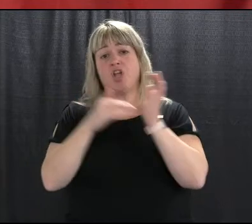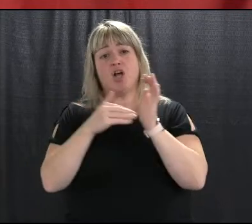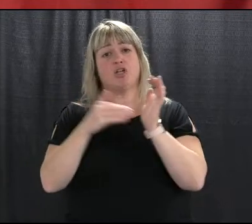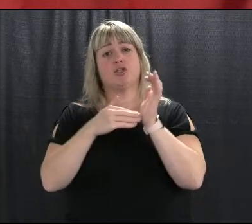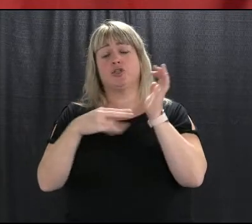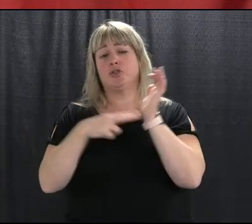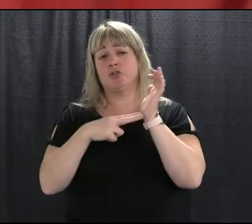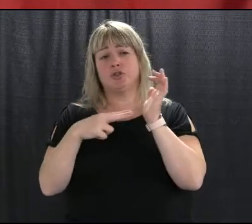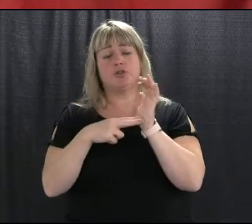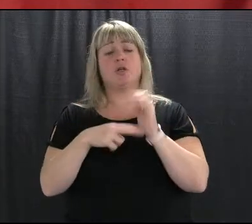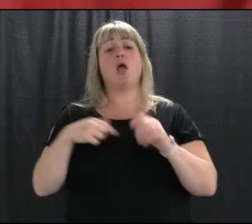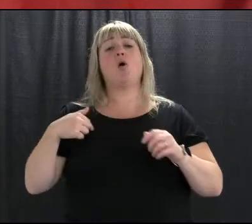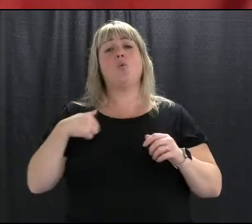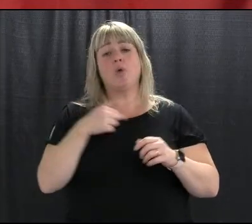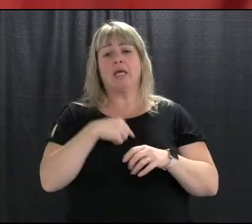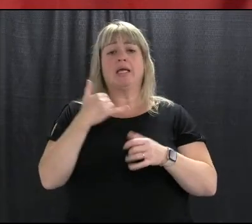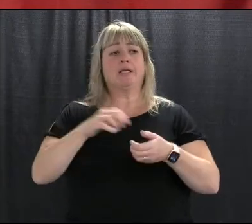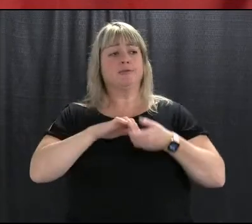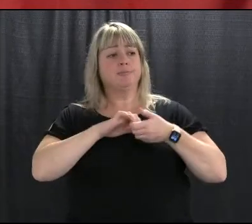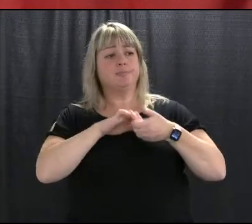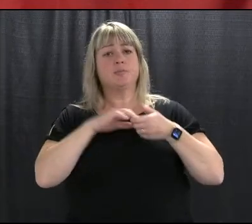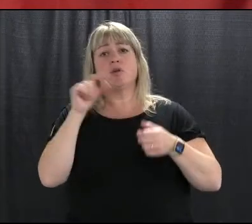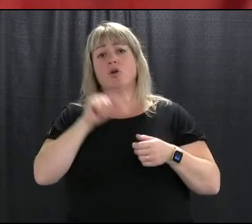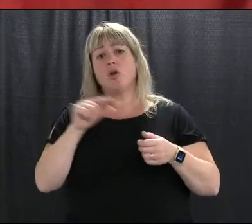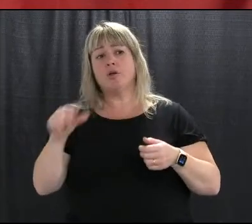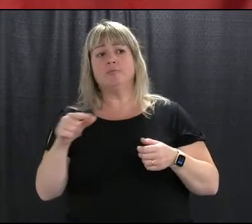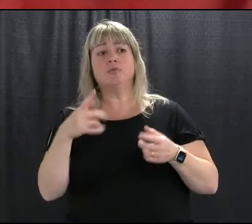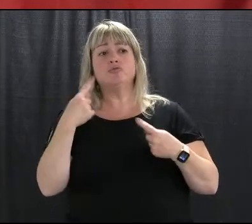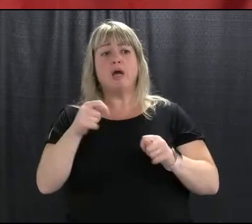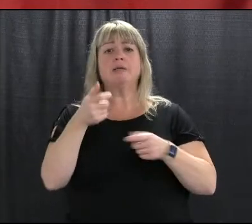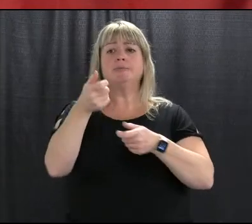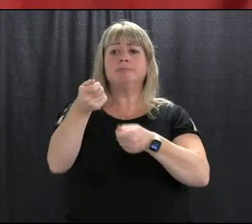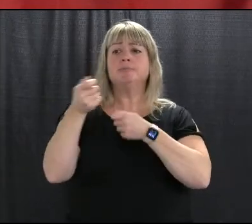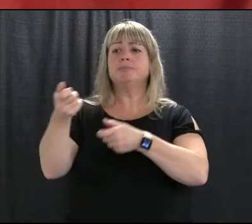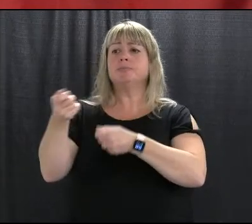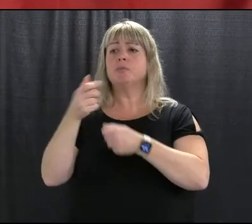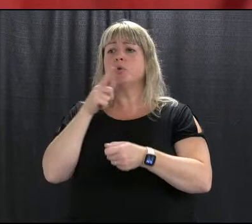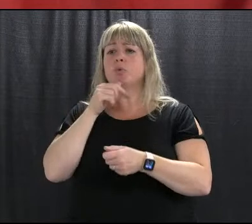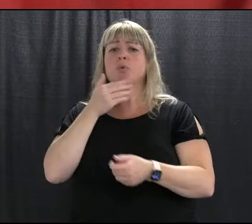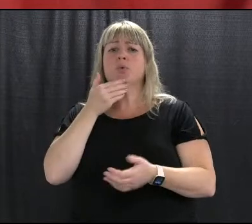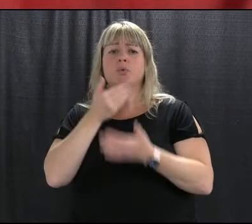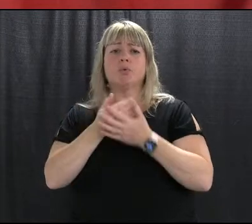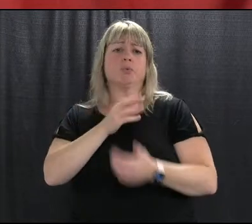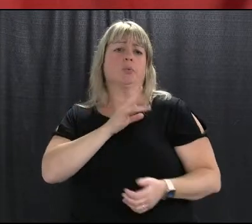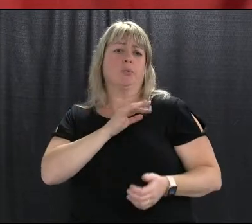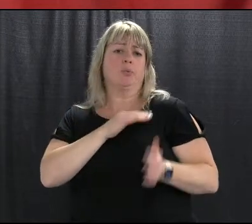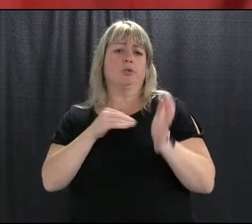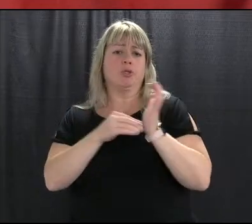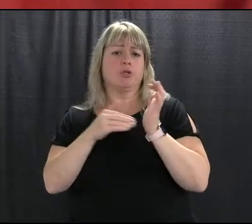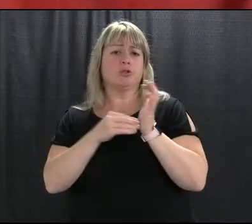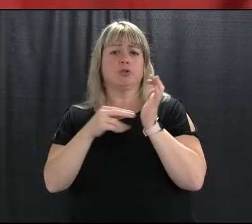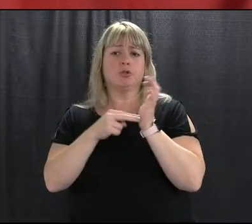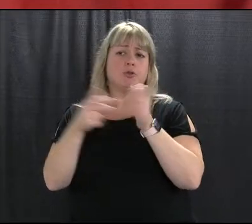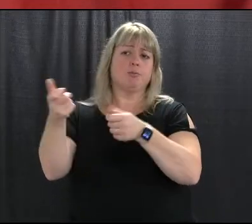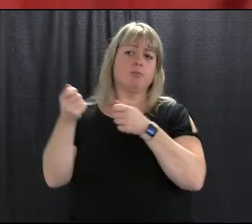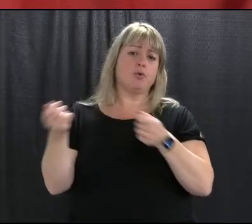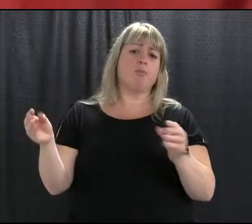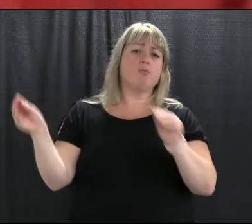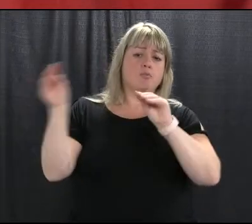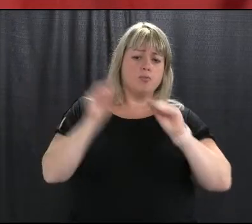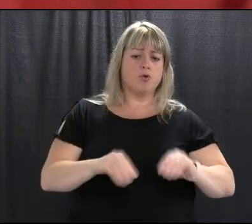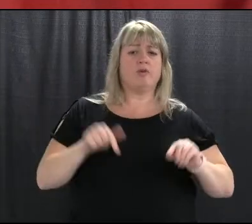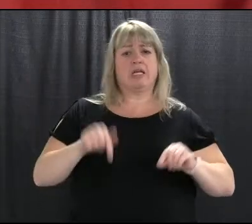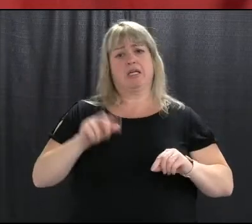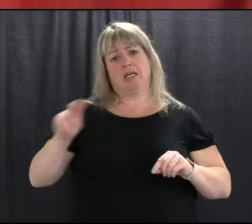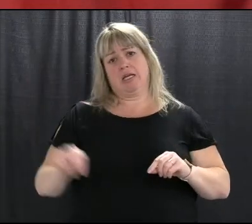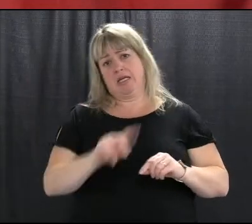Services has been working hand in hand with government to recruit qualified professionals. Going forward, we will work